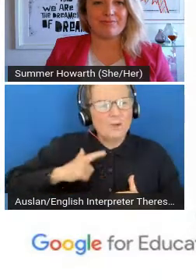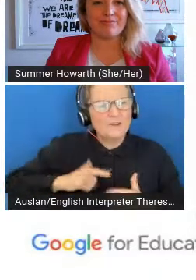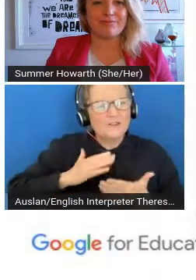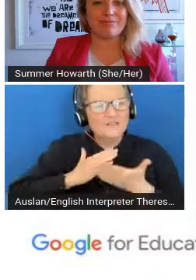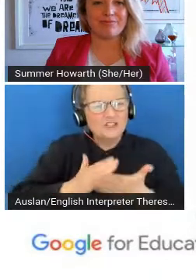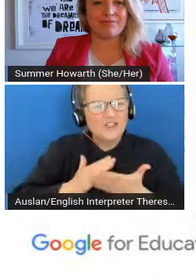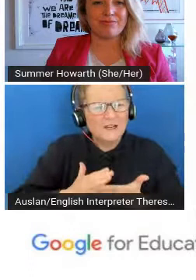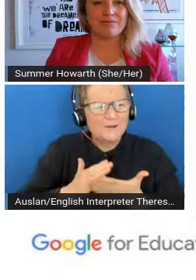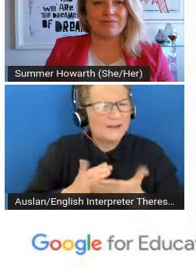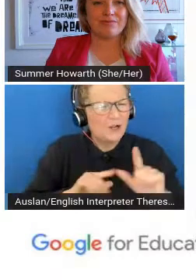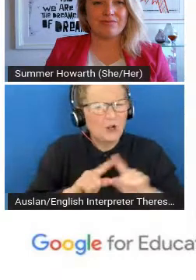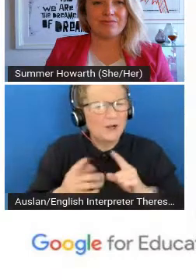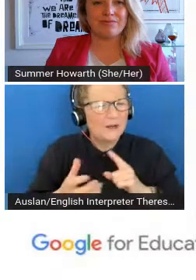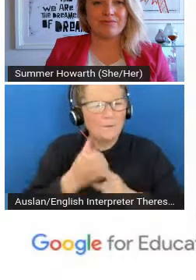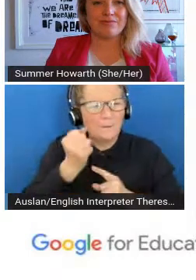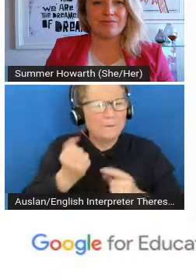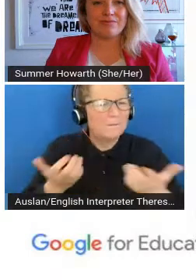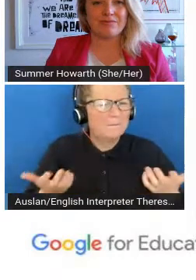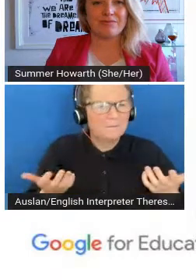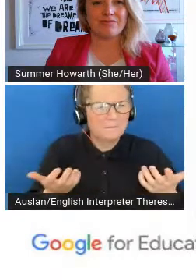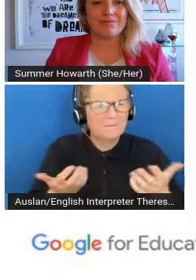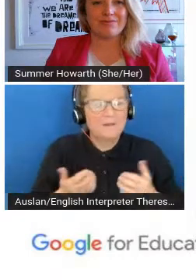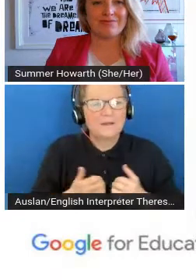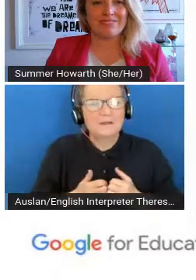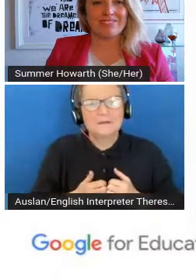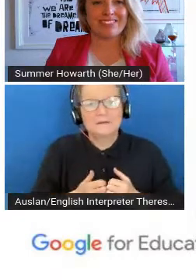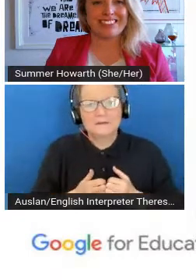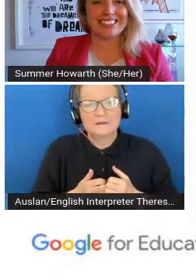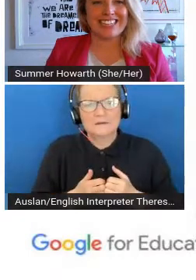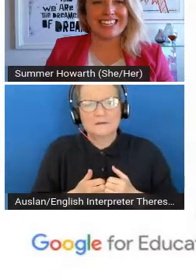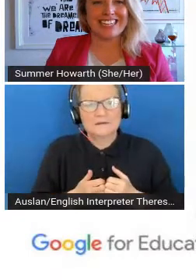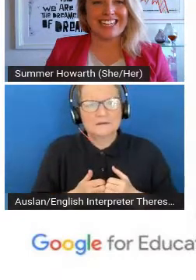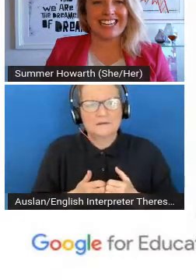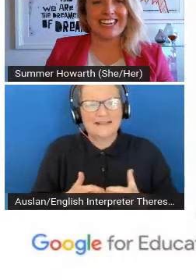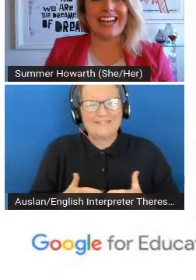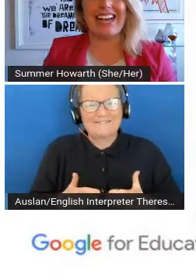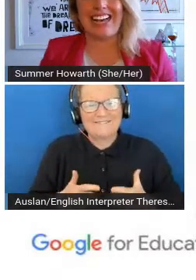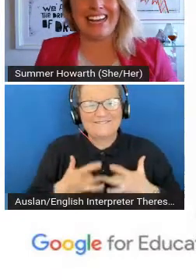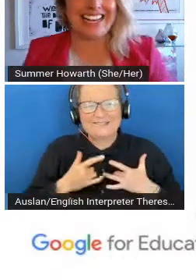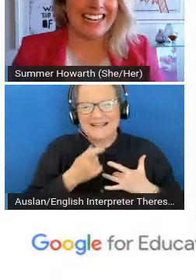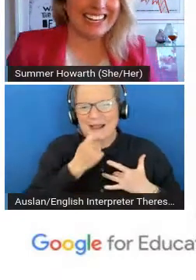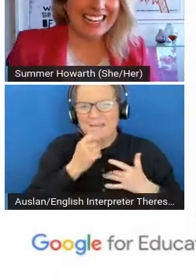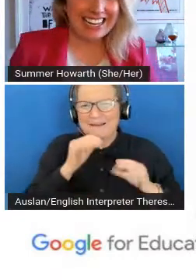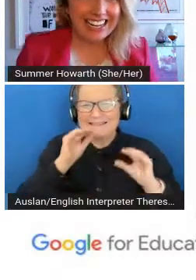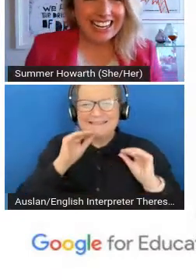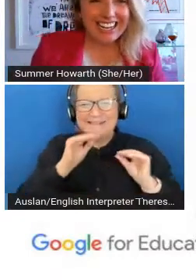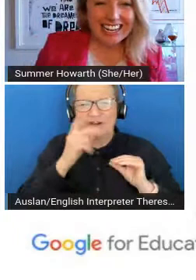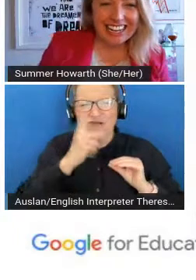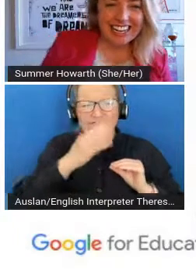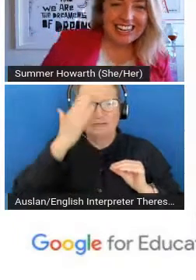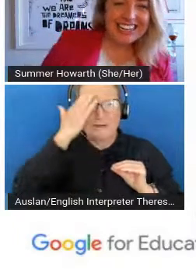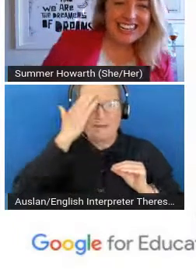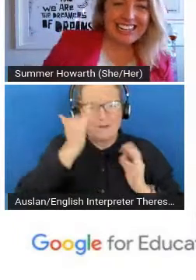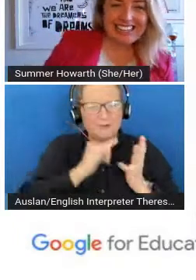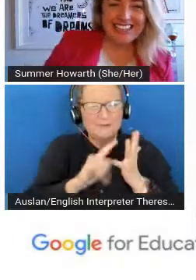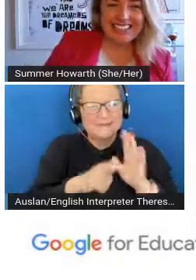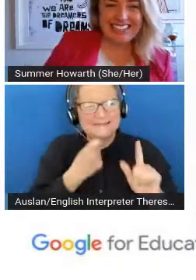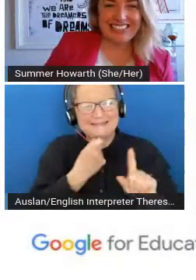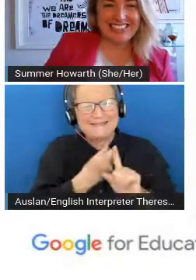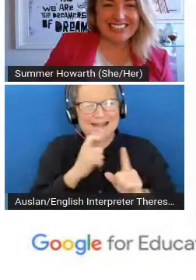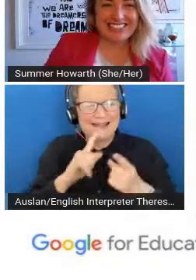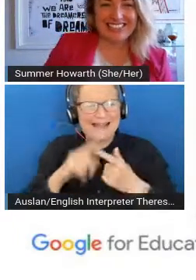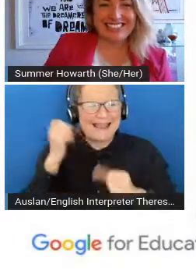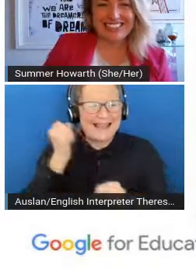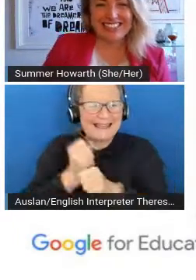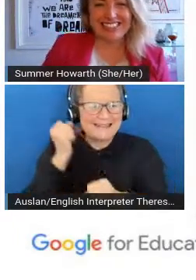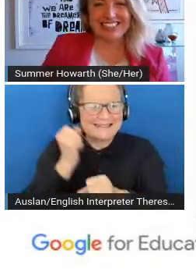like I'm teaching a granny to suck eggs, which is a weird expression. And I know you all